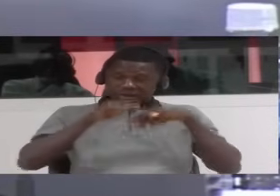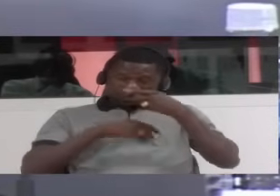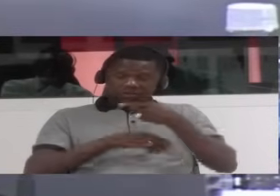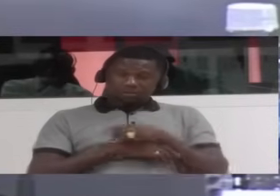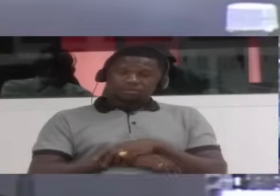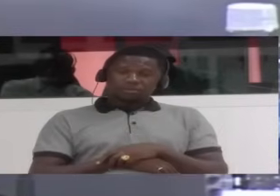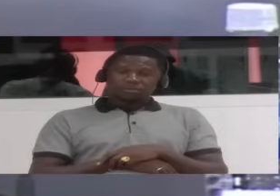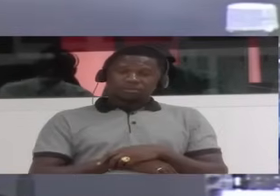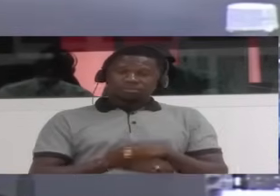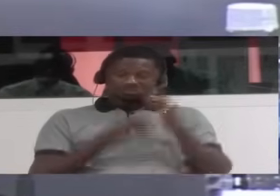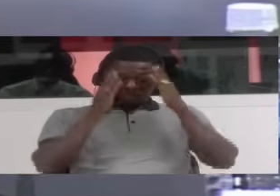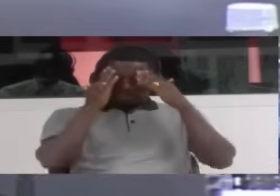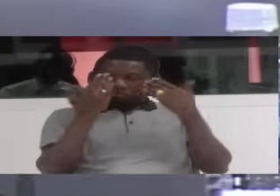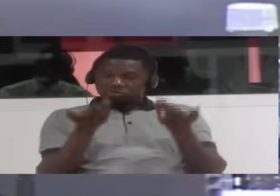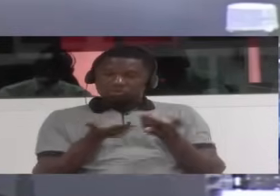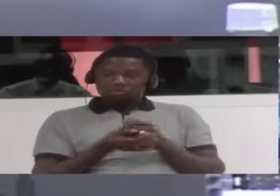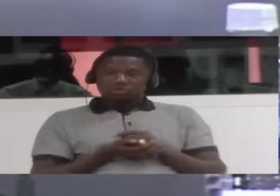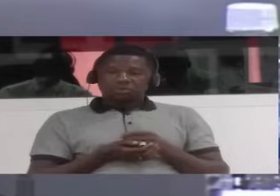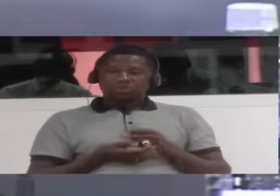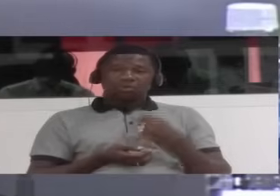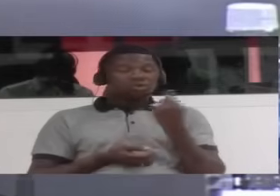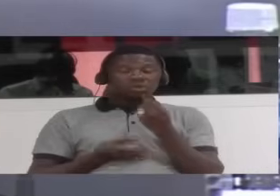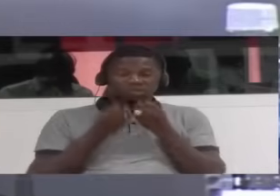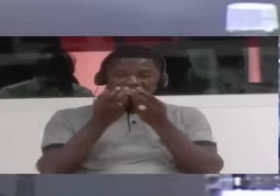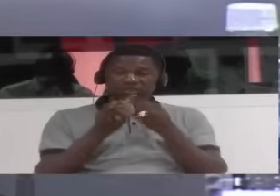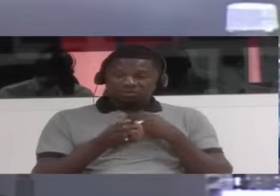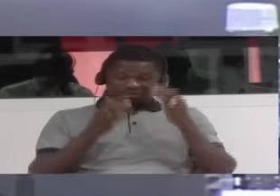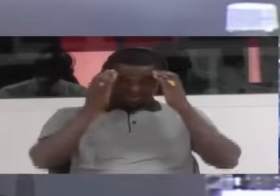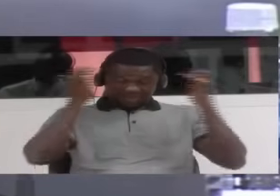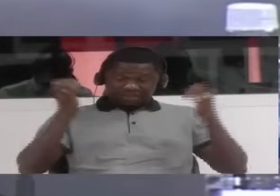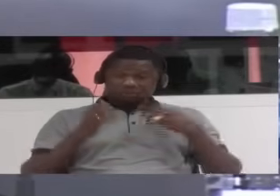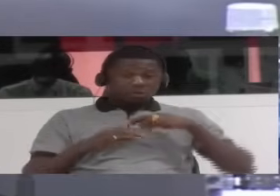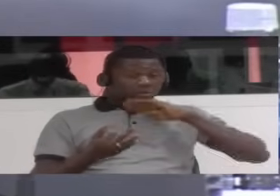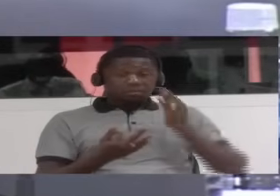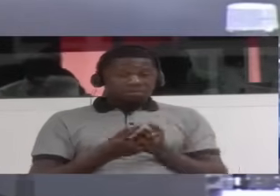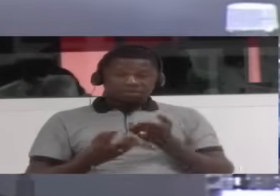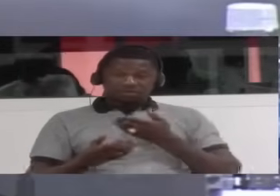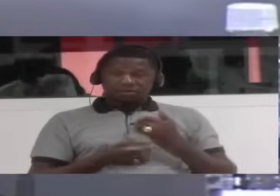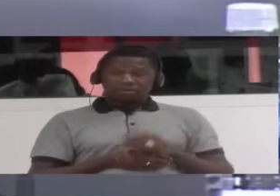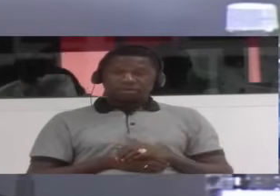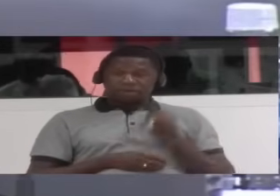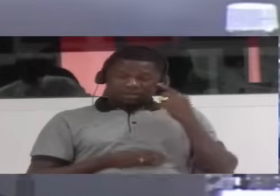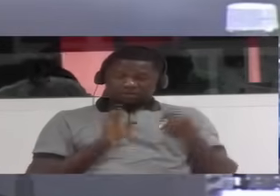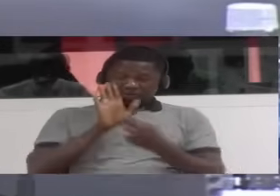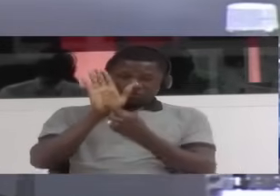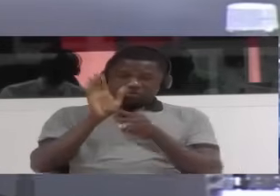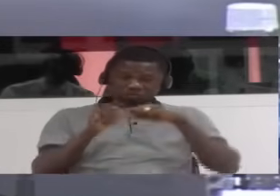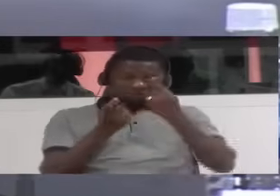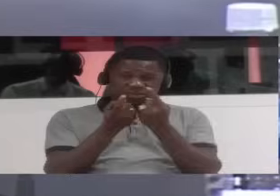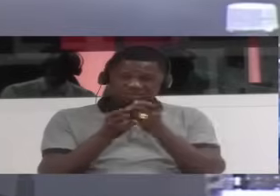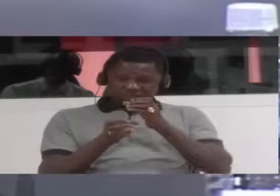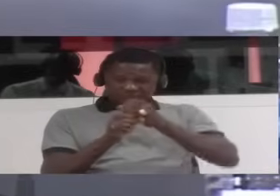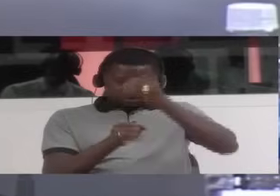to my knowledge. So he just said he was an expert and he was believed? Yes. He showed you something in a